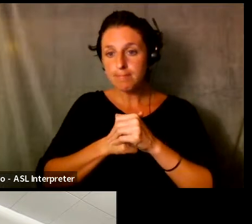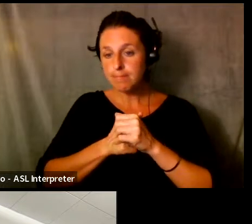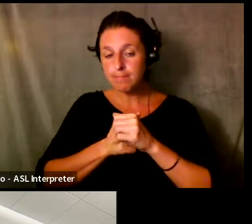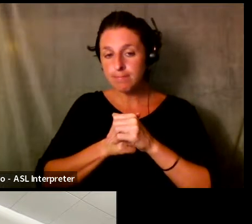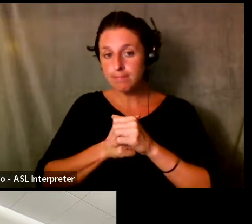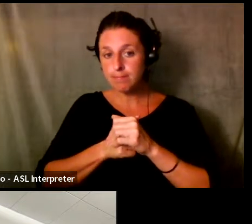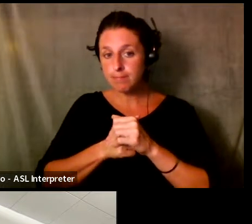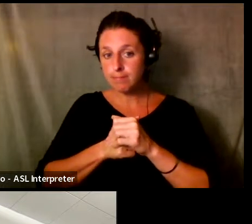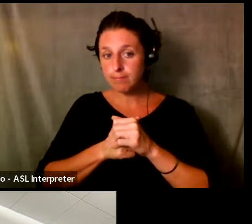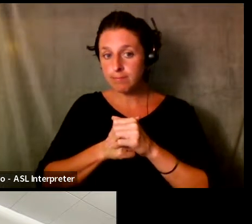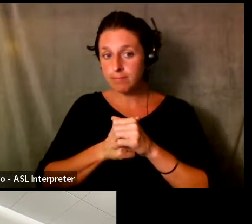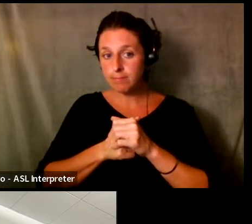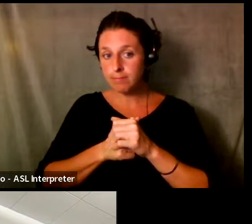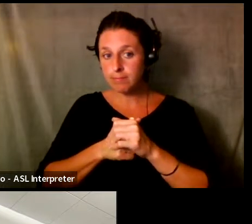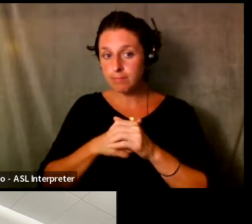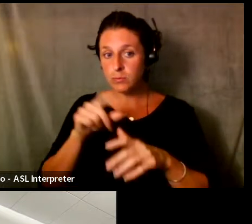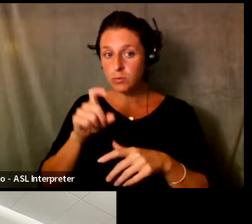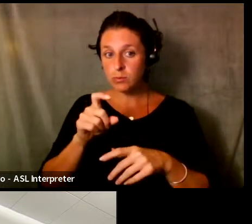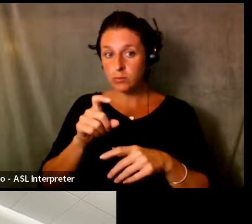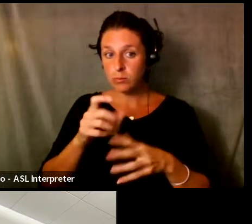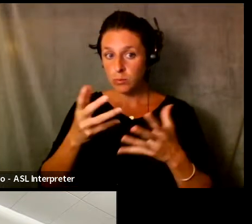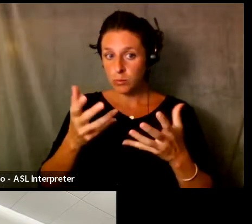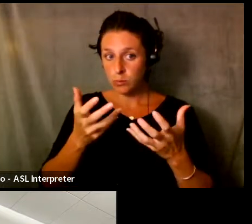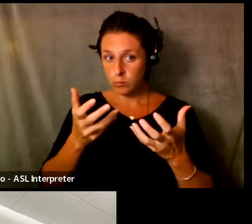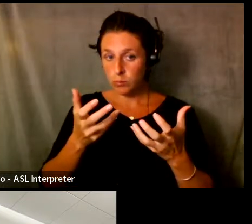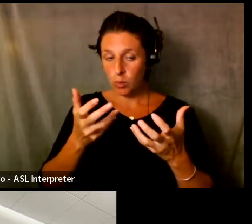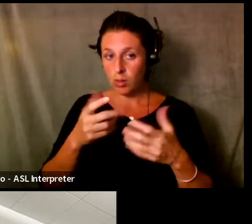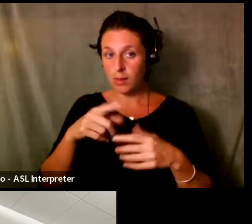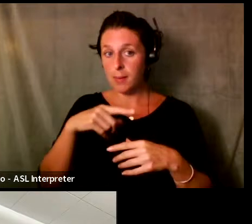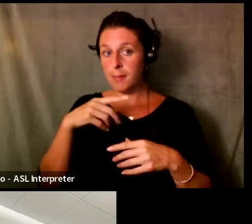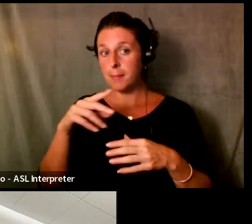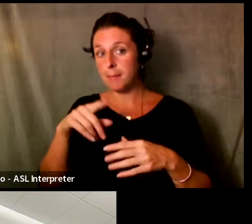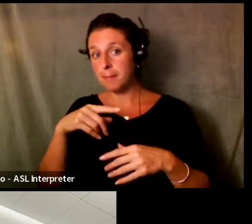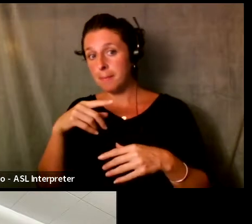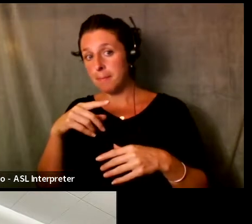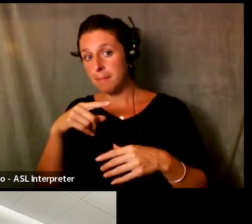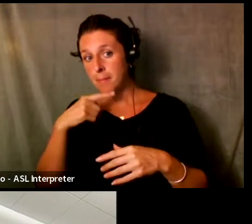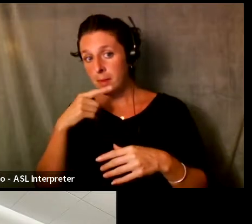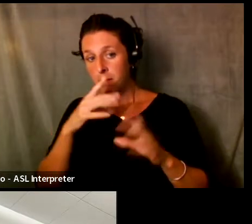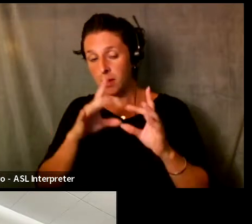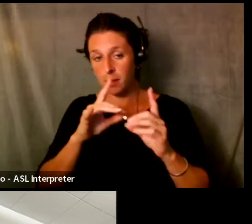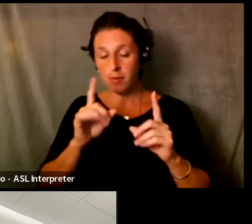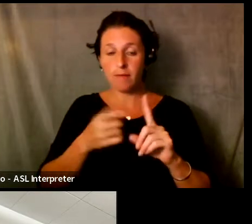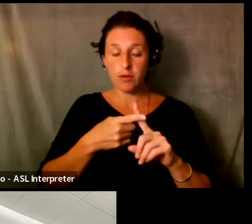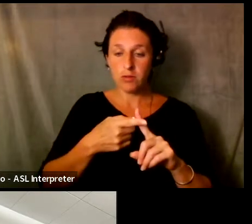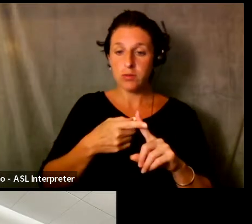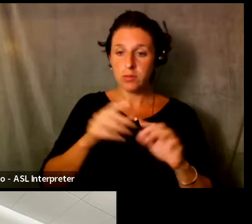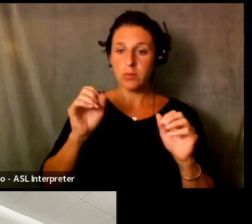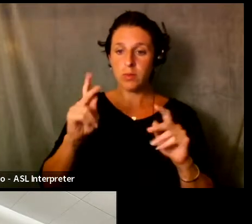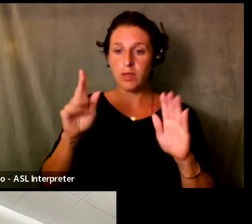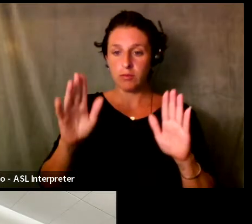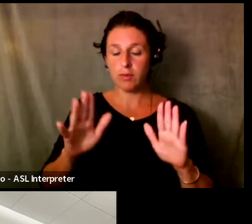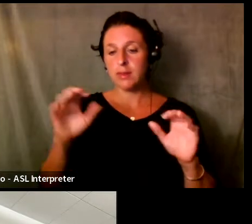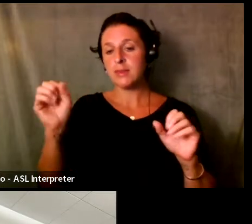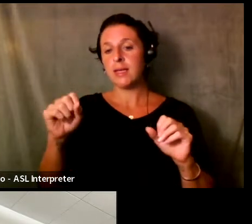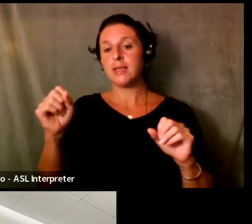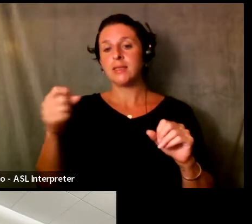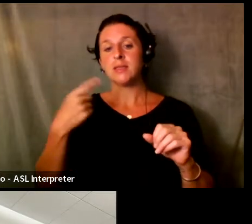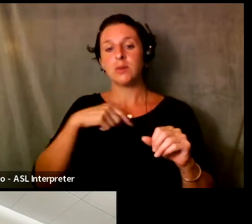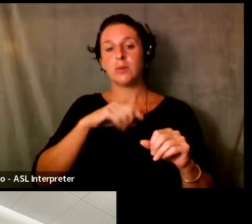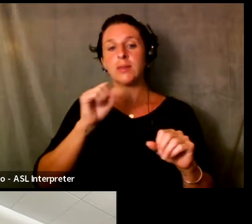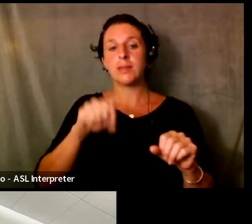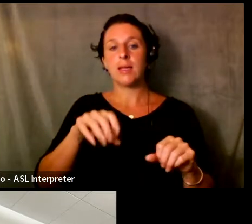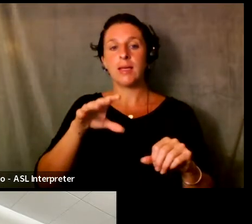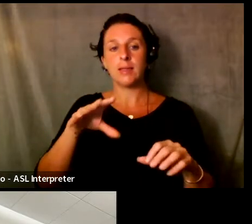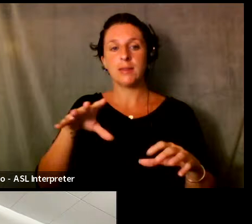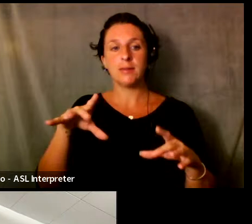Should we take do you all want to take the public comments first? Okay, great. Yes, we can take the